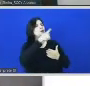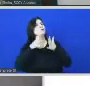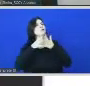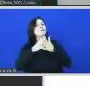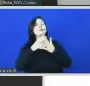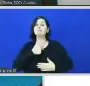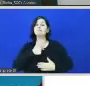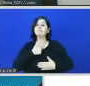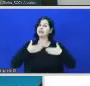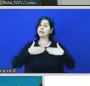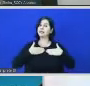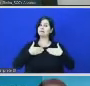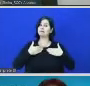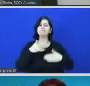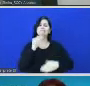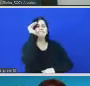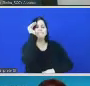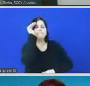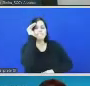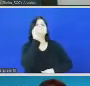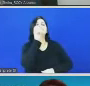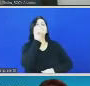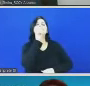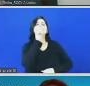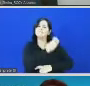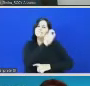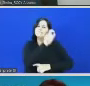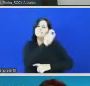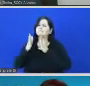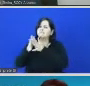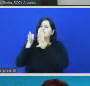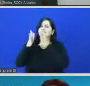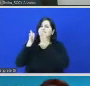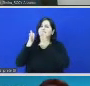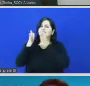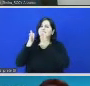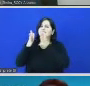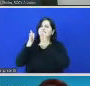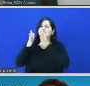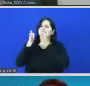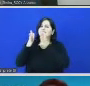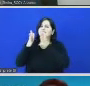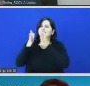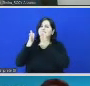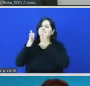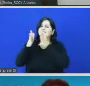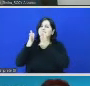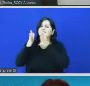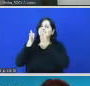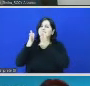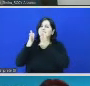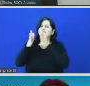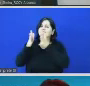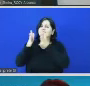sitting here in the cold Denmark, northern part of Europe right now. And as many of you